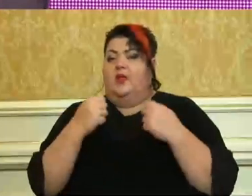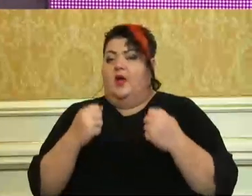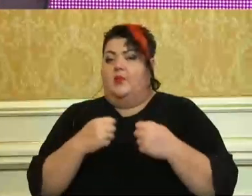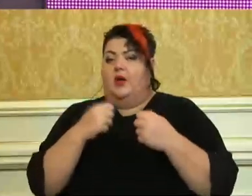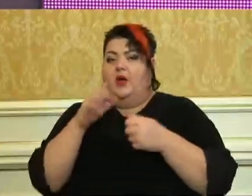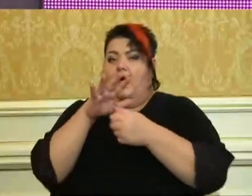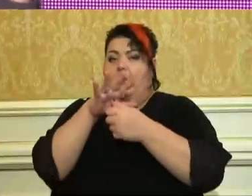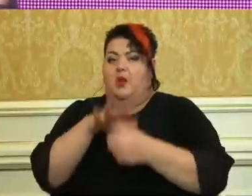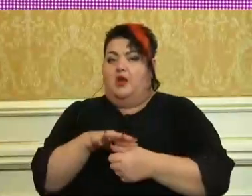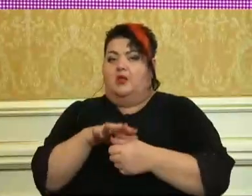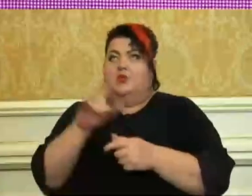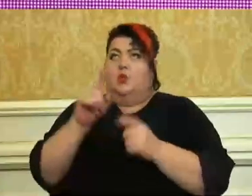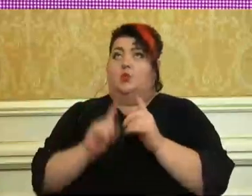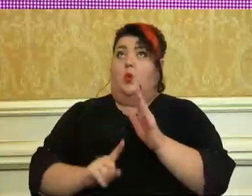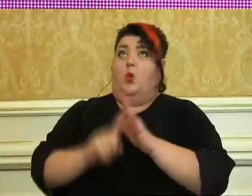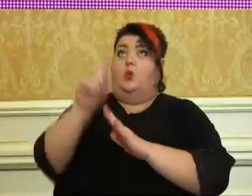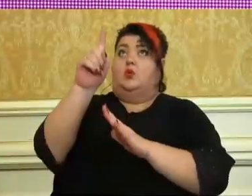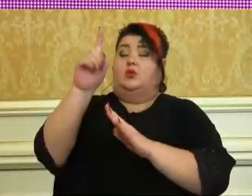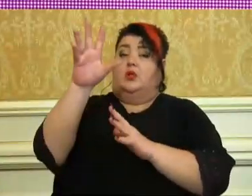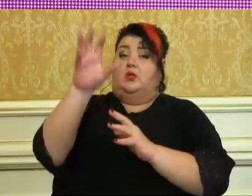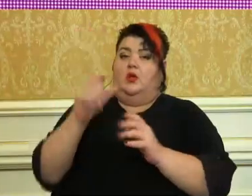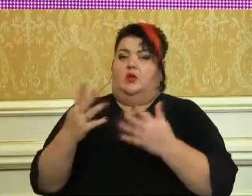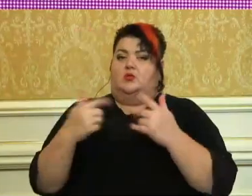when we don't support other women.